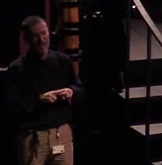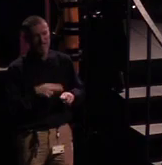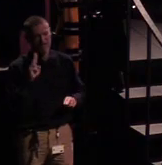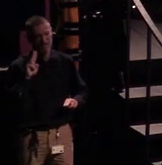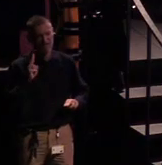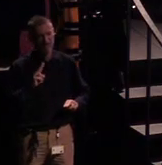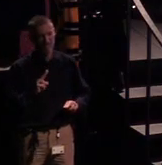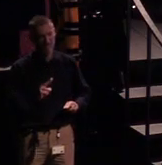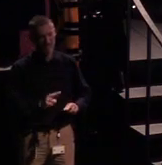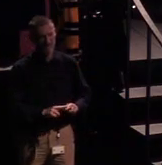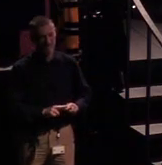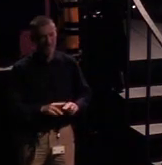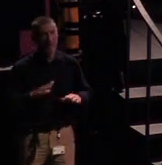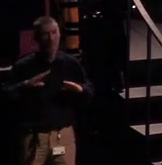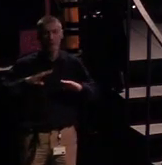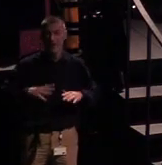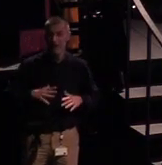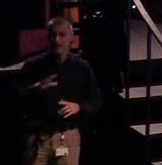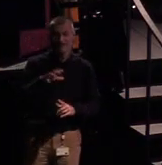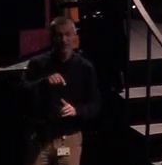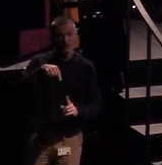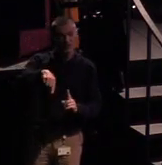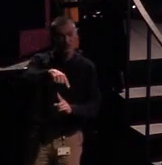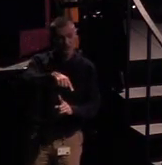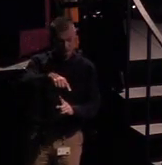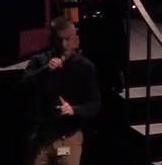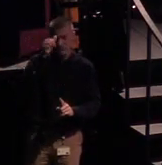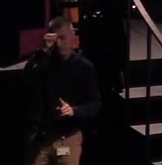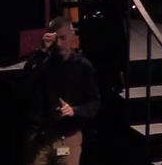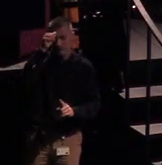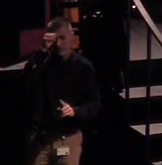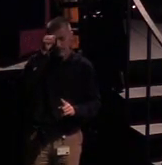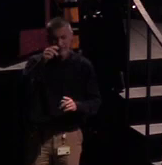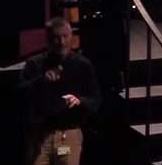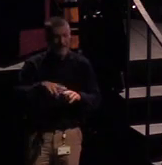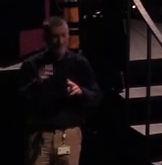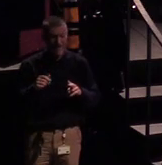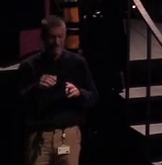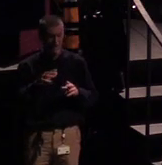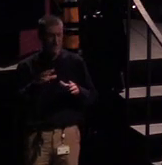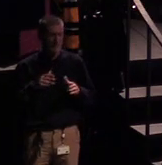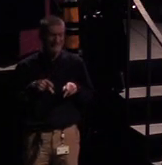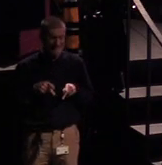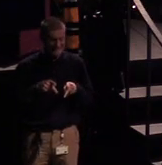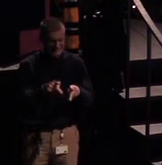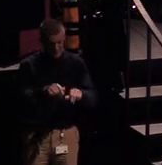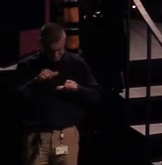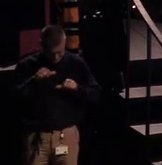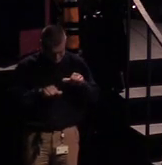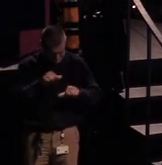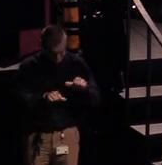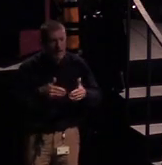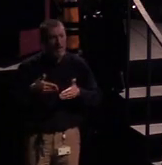relaxed venues acknowledge the damage systemic barriers can have on individual and